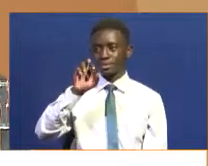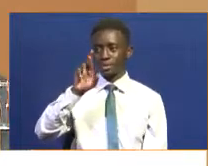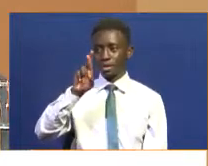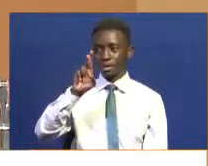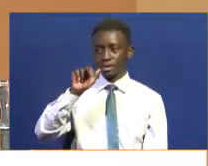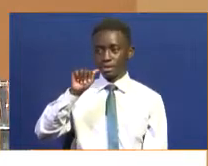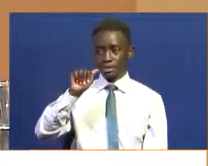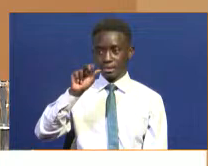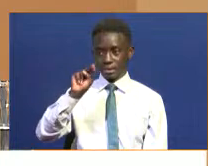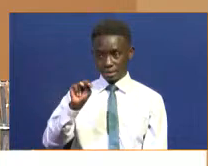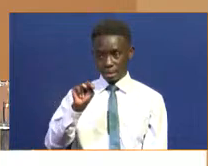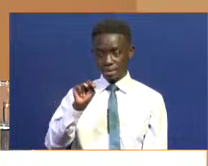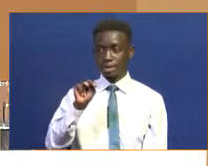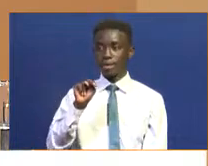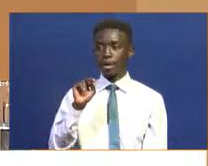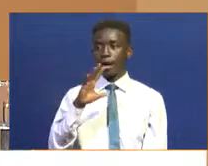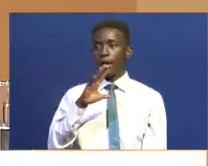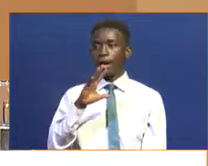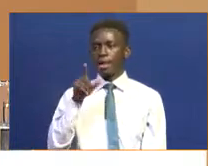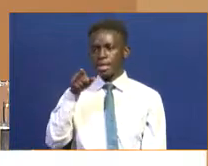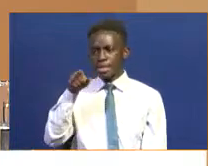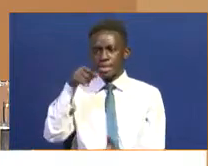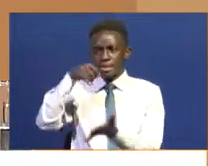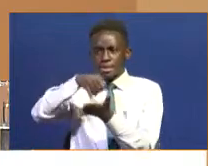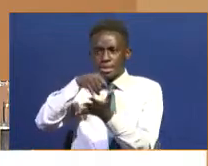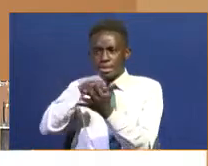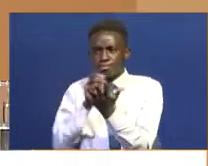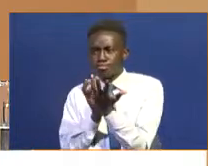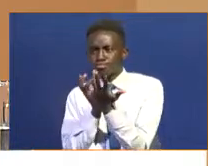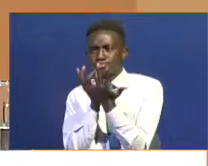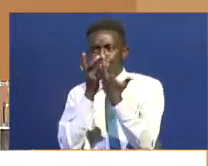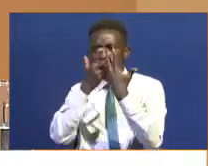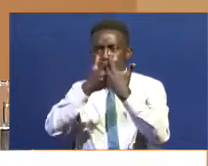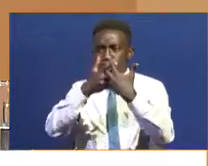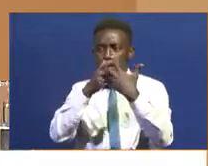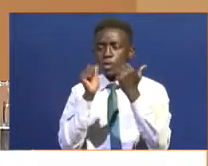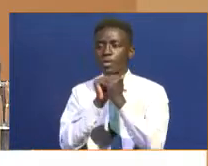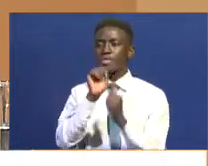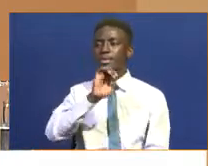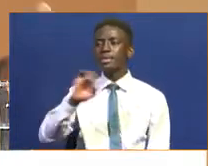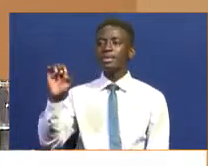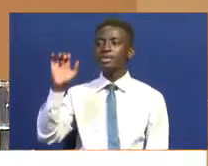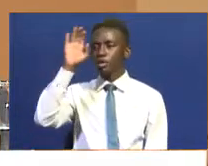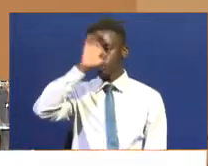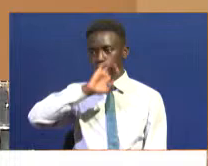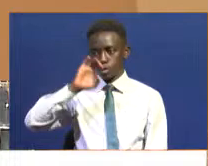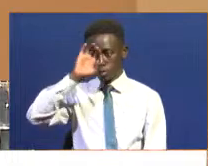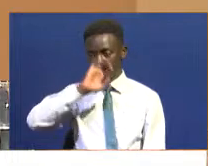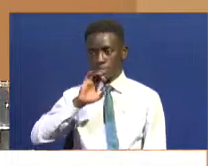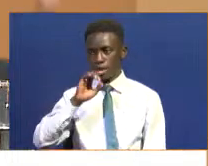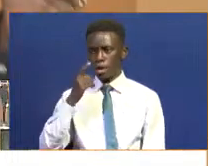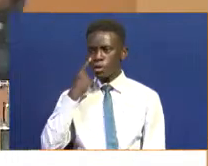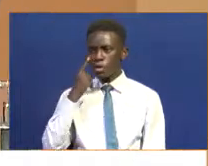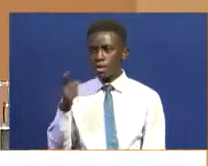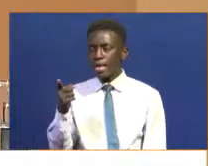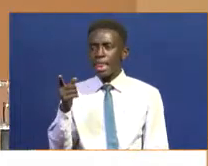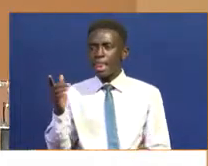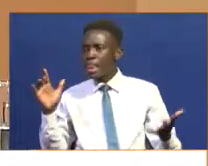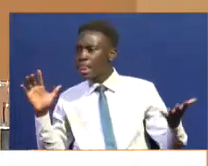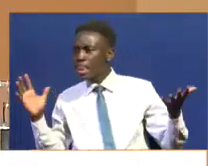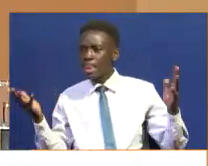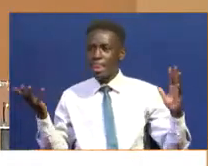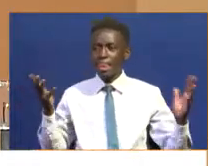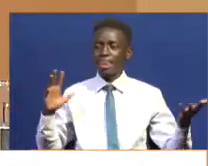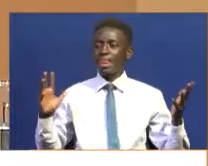it is in Europe, Eastern Europe, and so its conduct politically has been very neutral, you know. So I